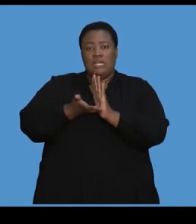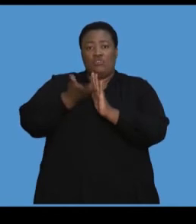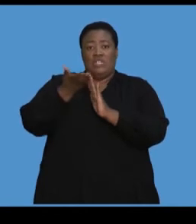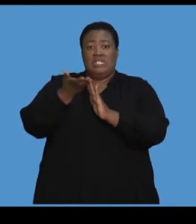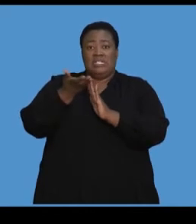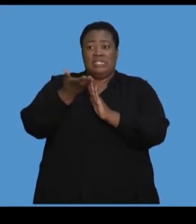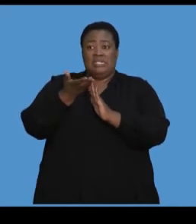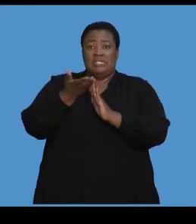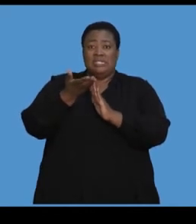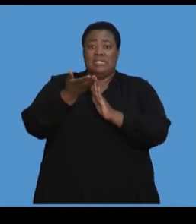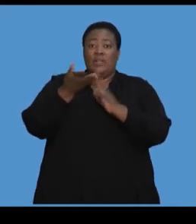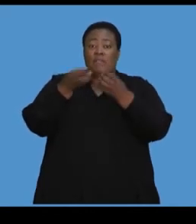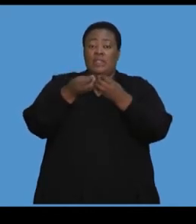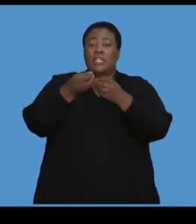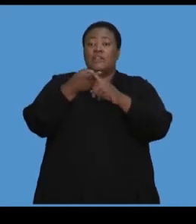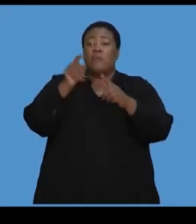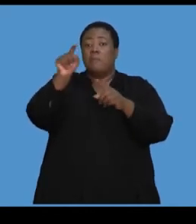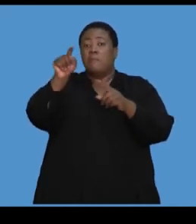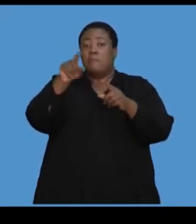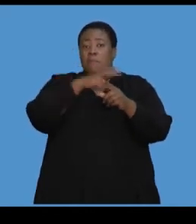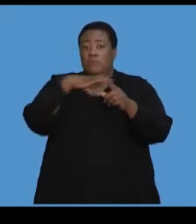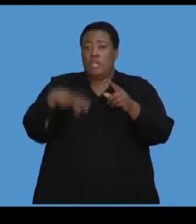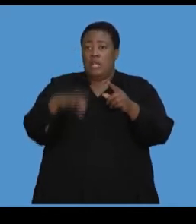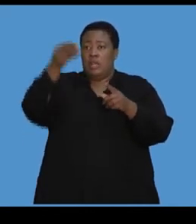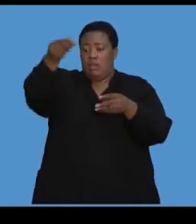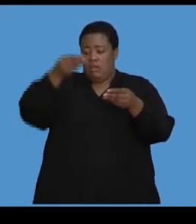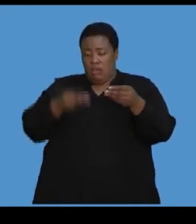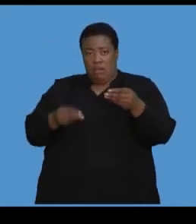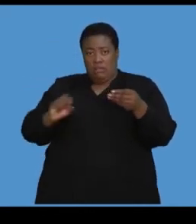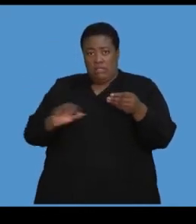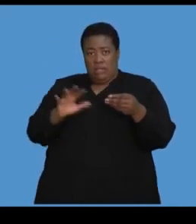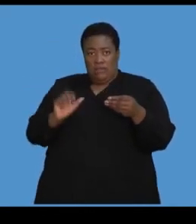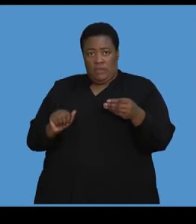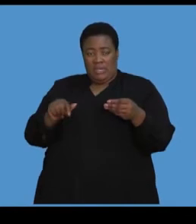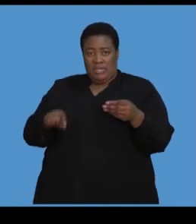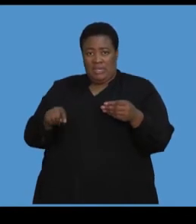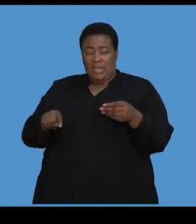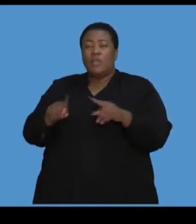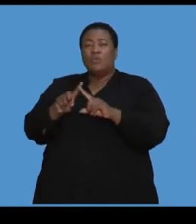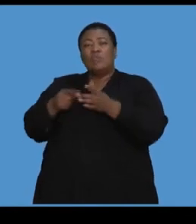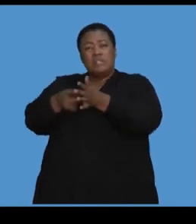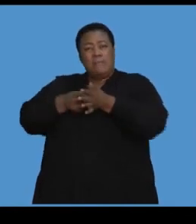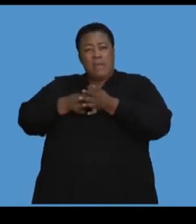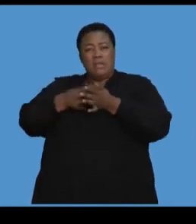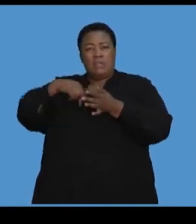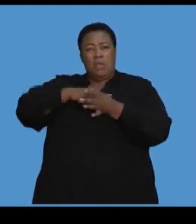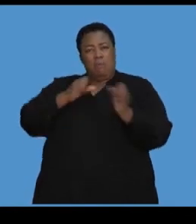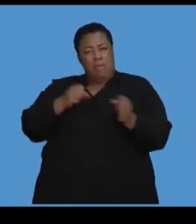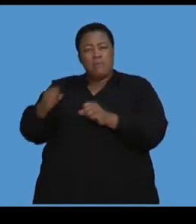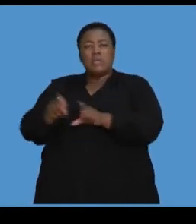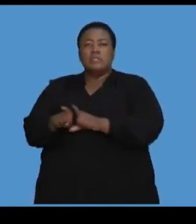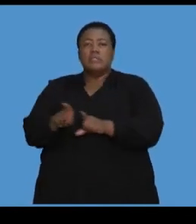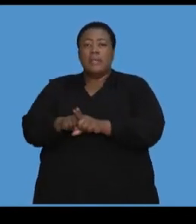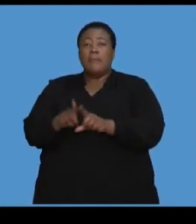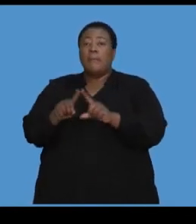was an increase in the supply of the yen from S to S1 there, as you can see, and our demand remained the same.